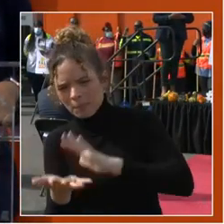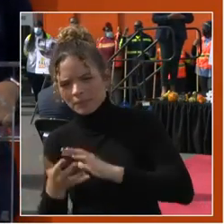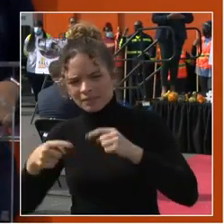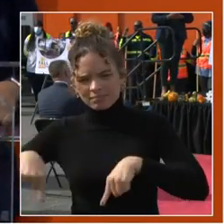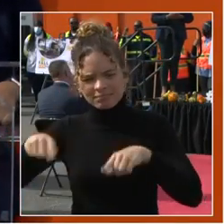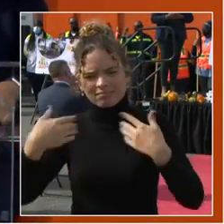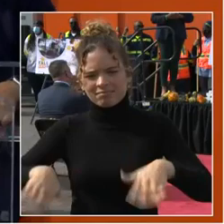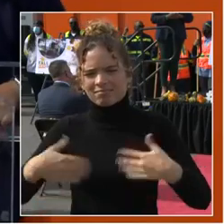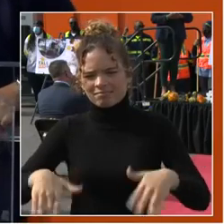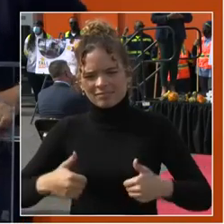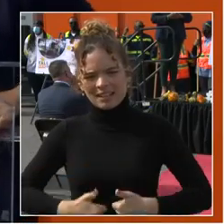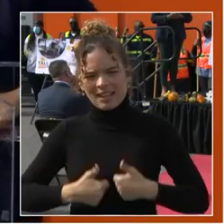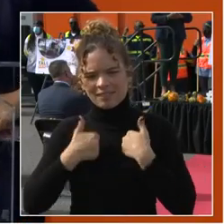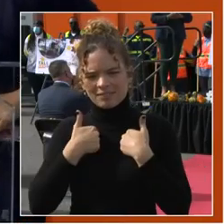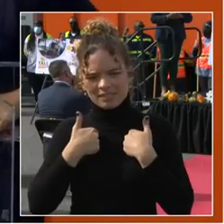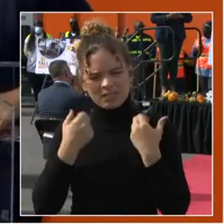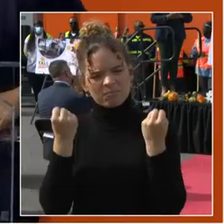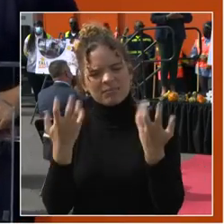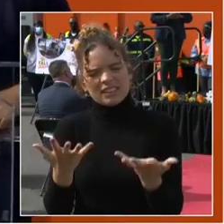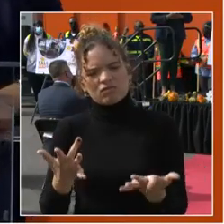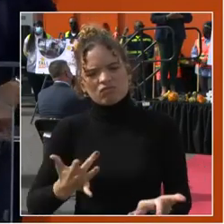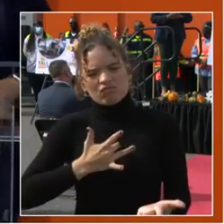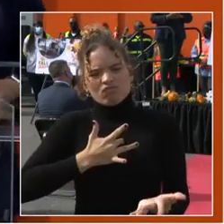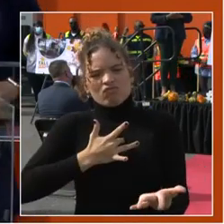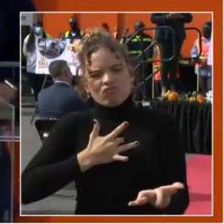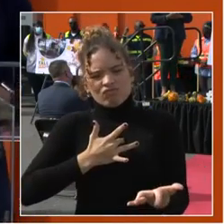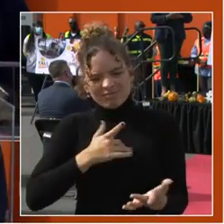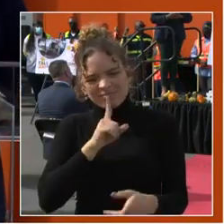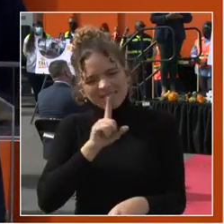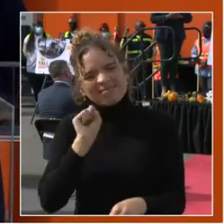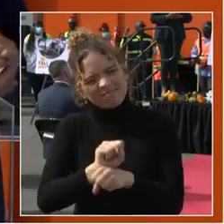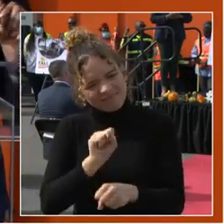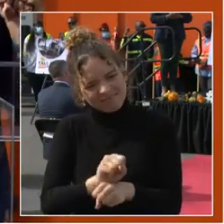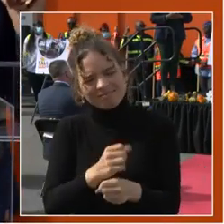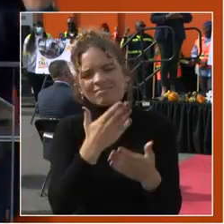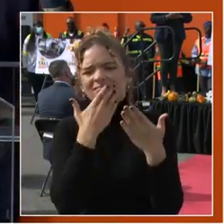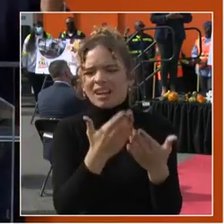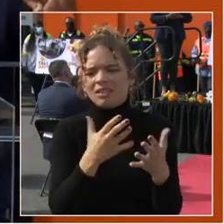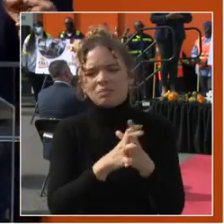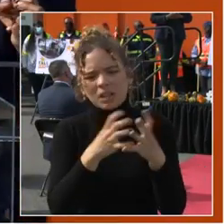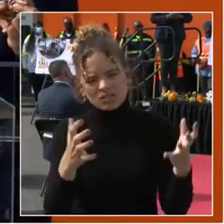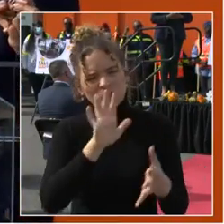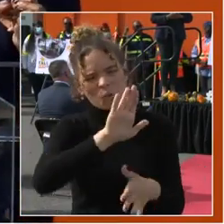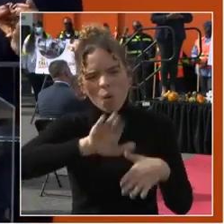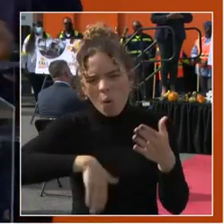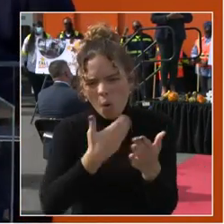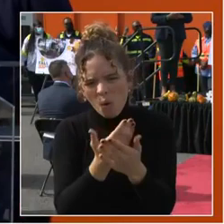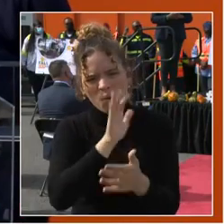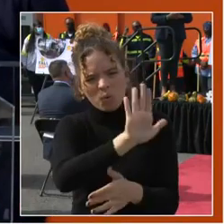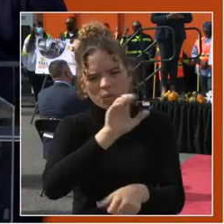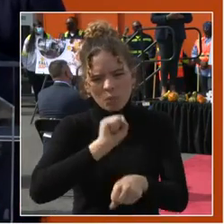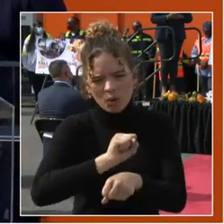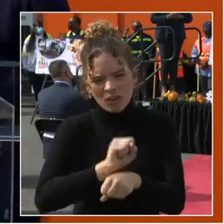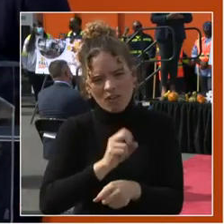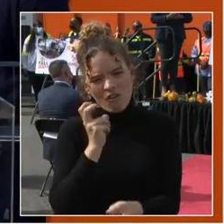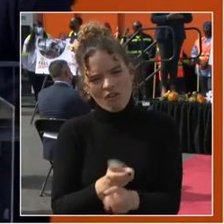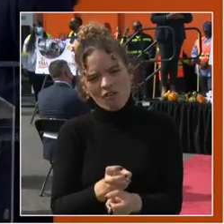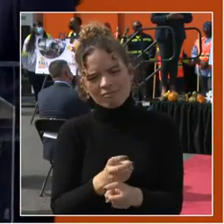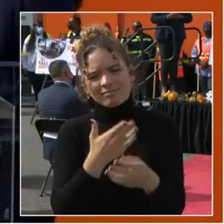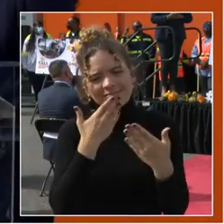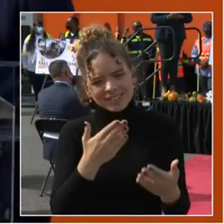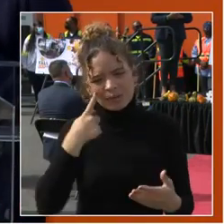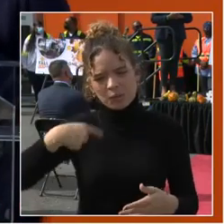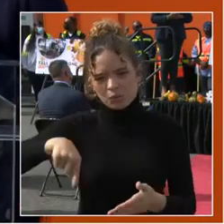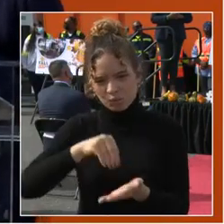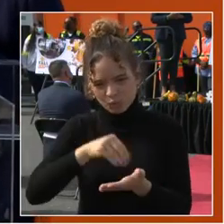you serve. I am truly, truly grateful for everything you've done for our students. With all of that, can we acknowledge your